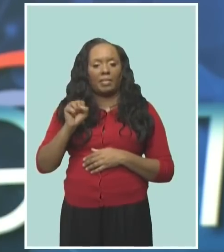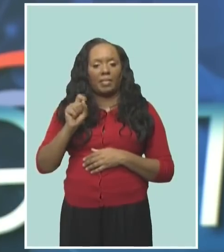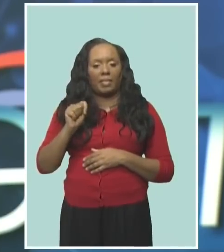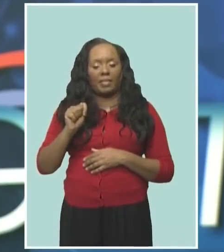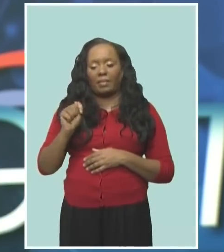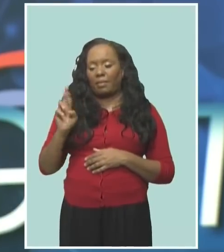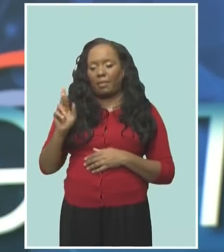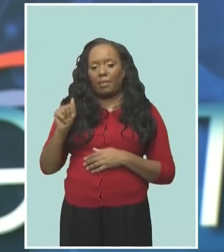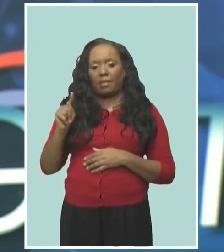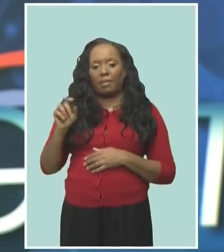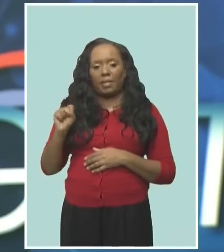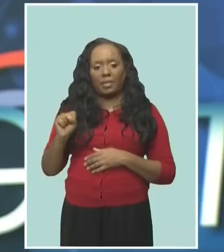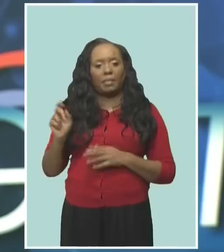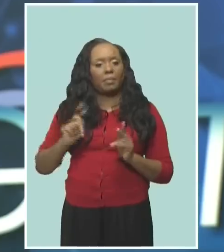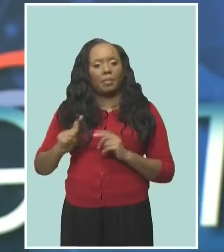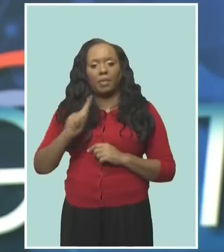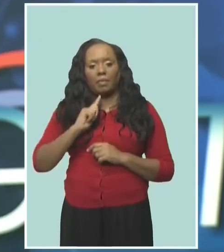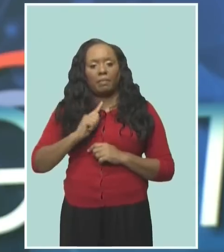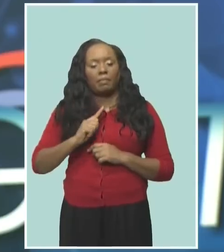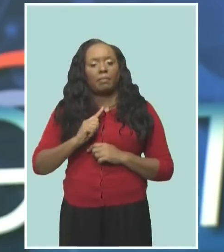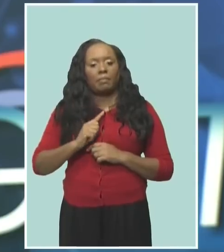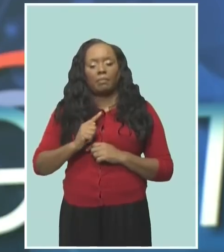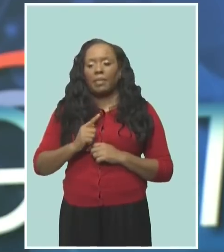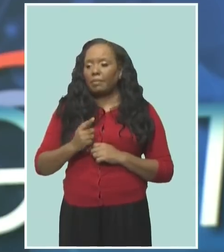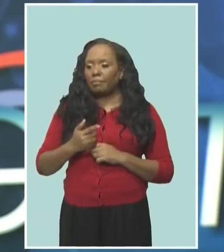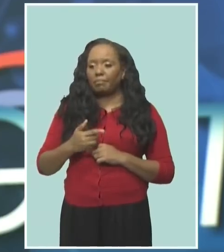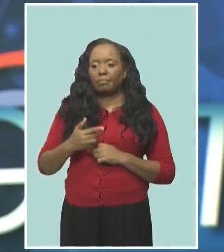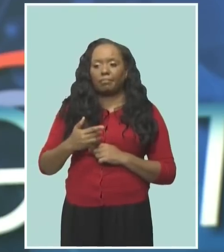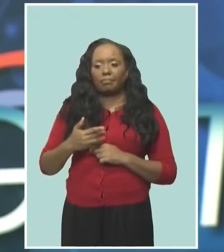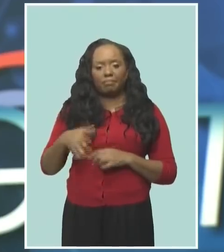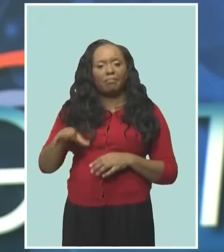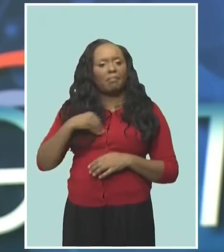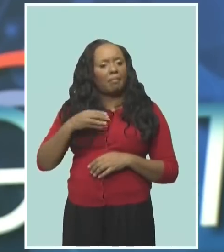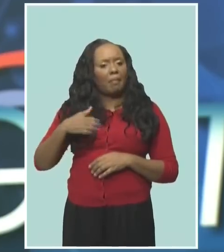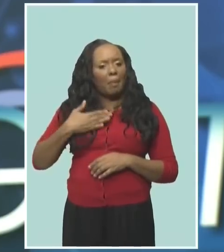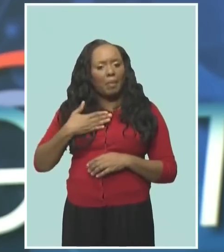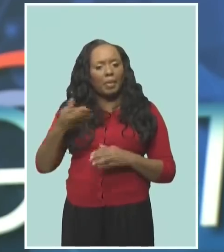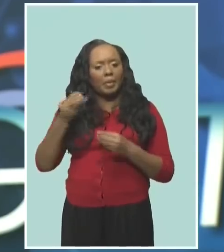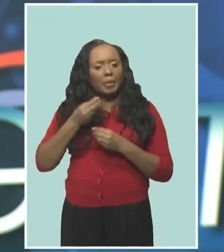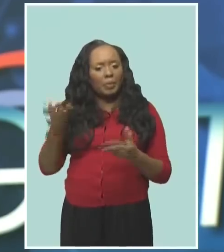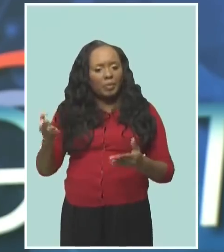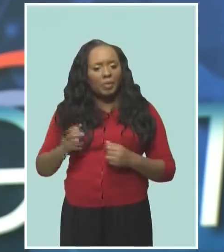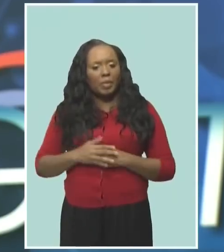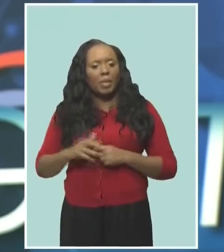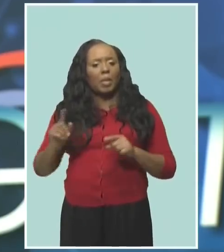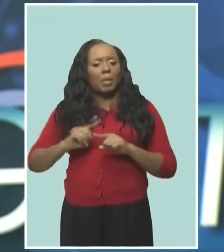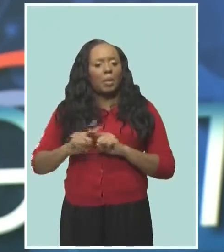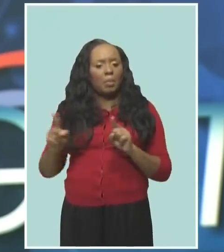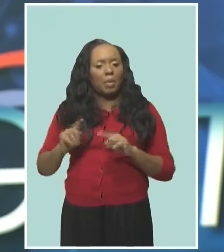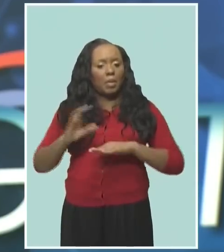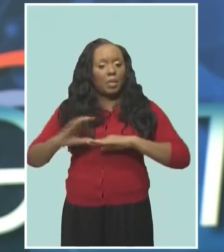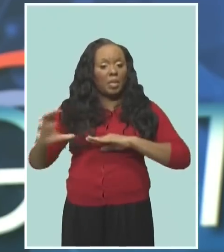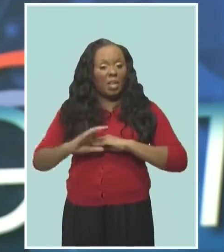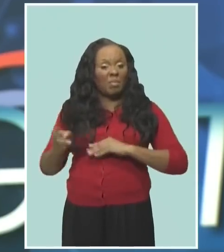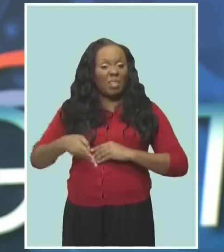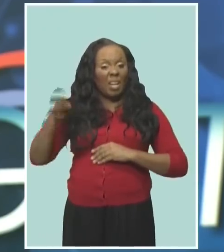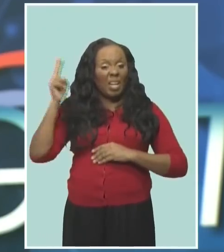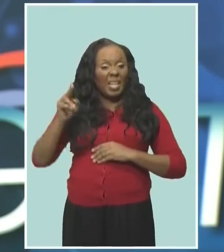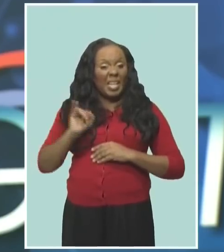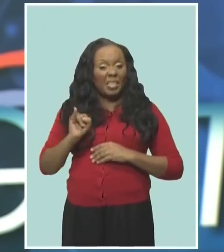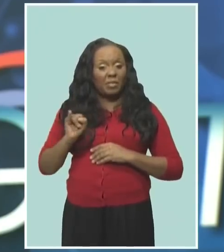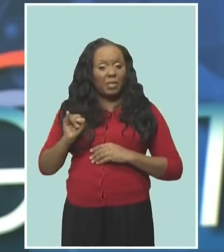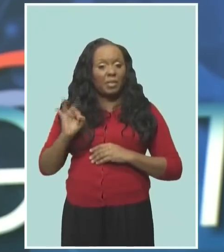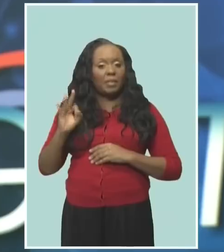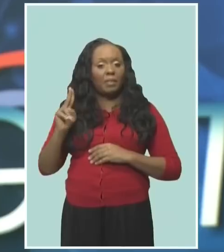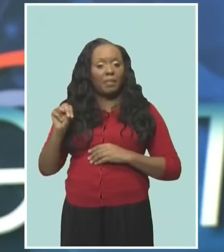welcomed as the second quarter was relatively quiet and there was little change in Fortress funds, while the Caribbean High Interest Fund had